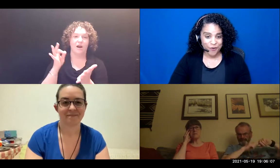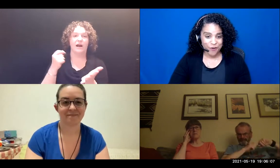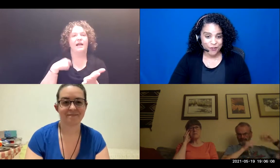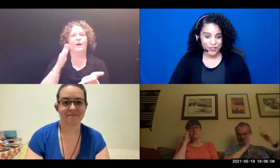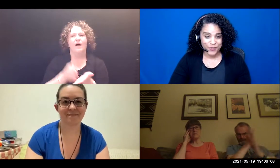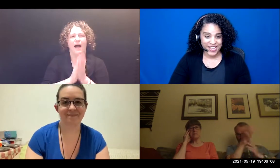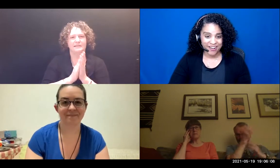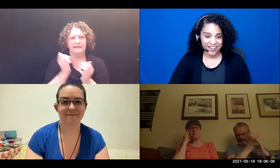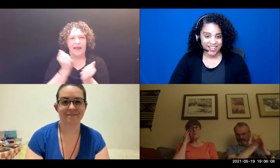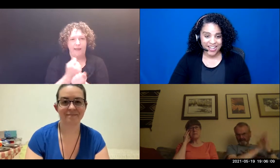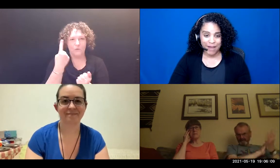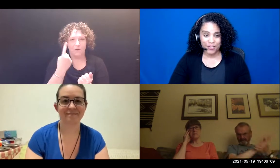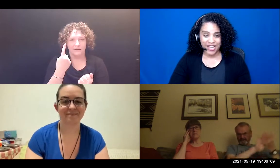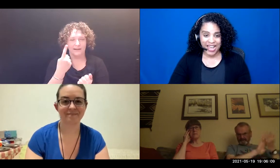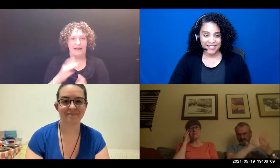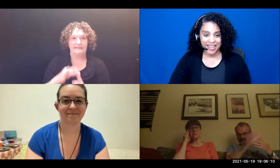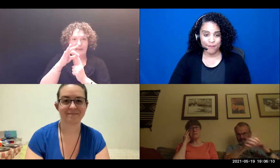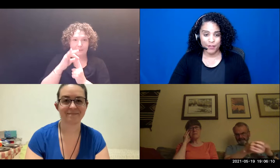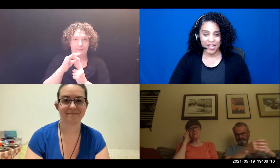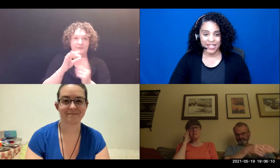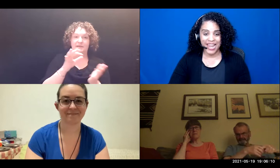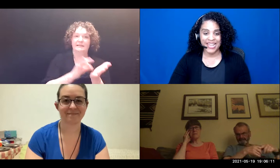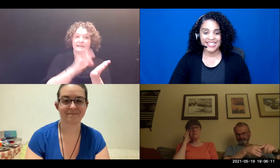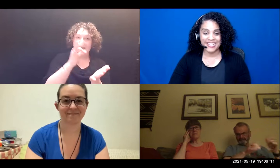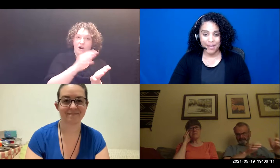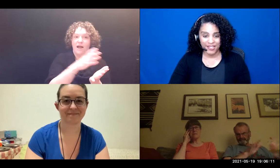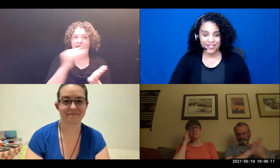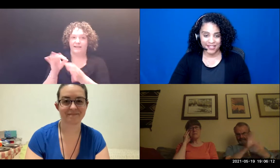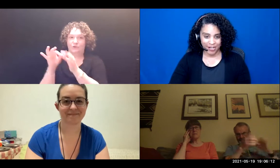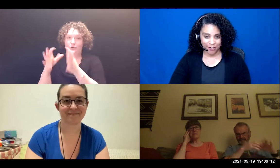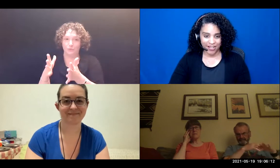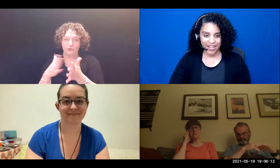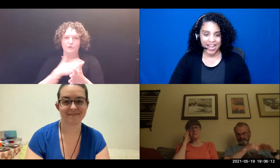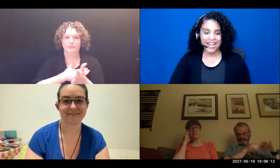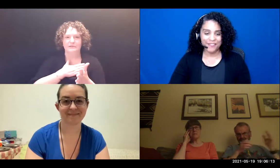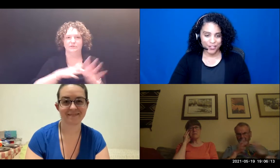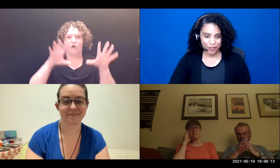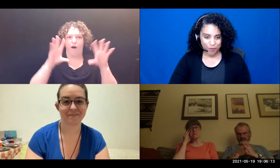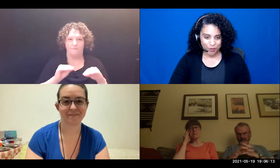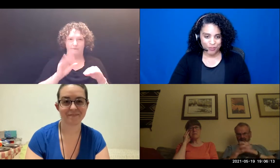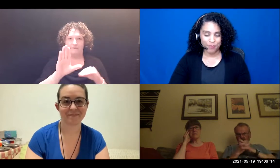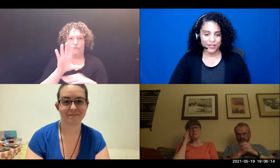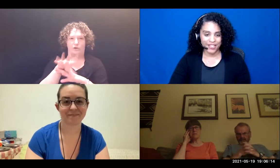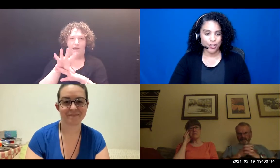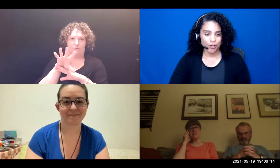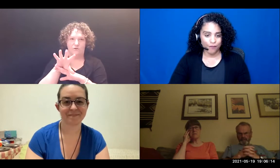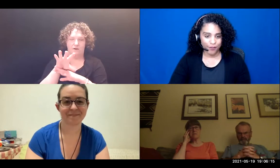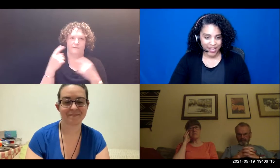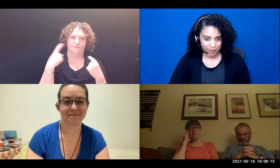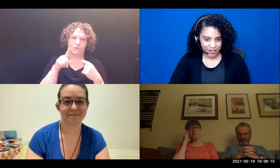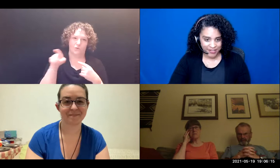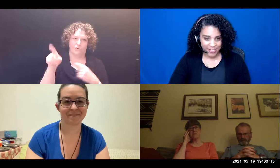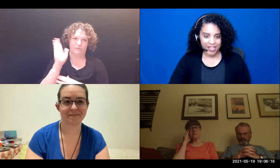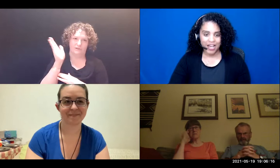turn the show over to Sarah. I'm going to ask everybody except Sarah and the interpreter to please turn off